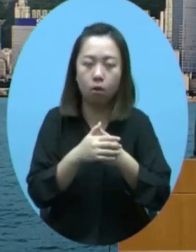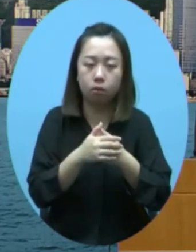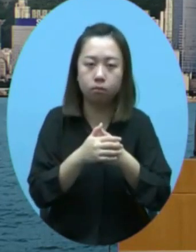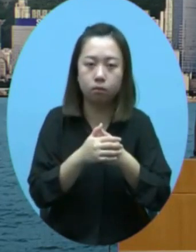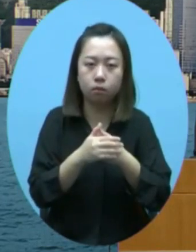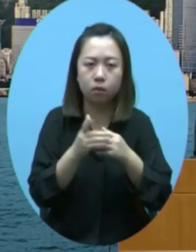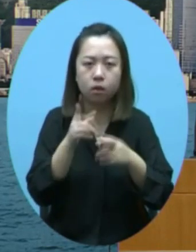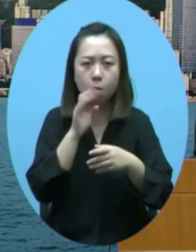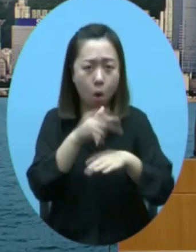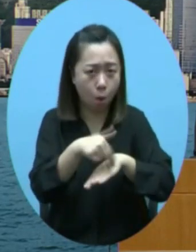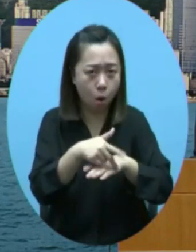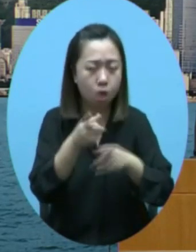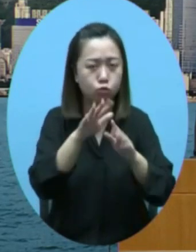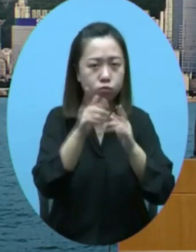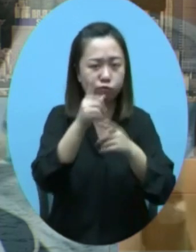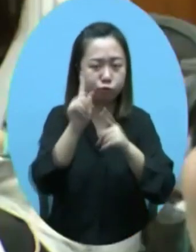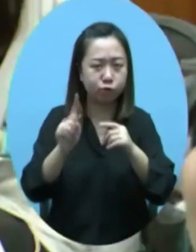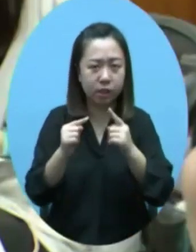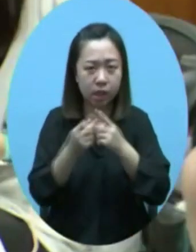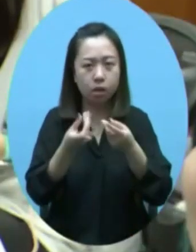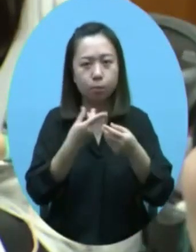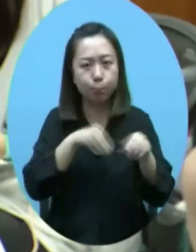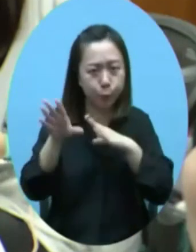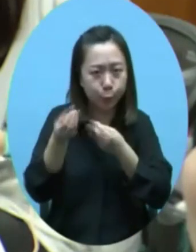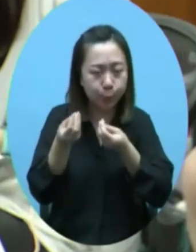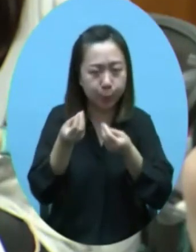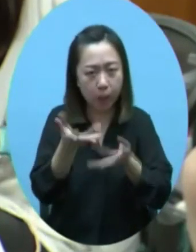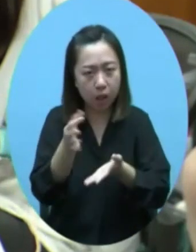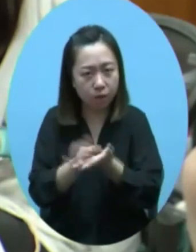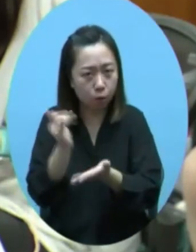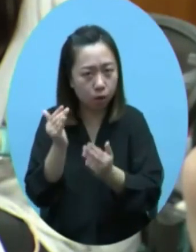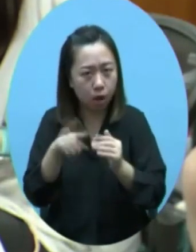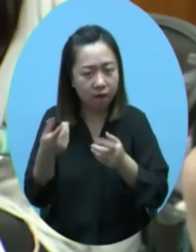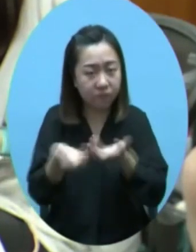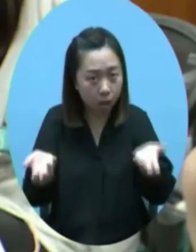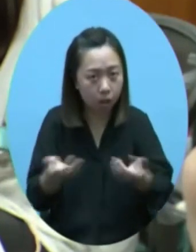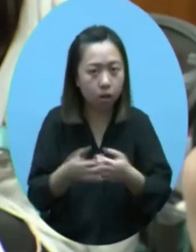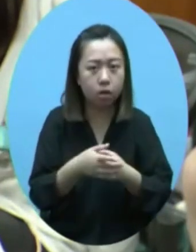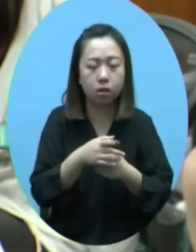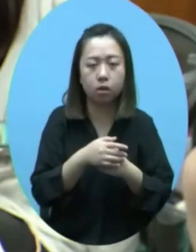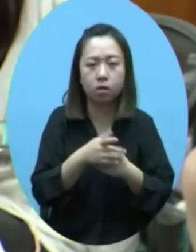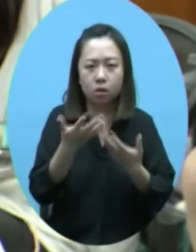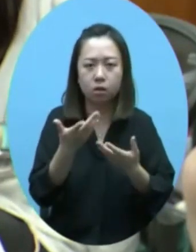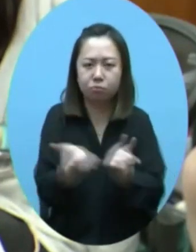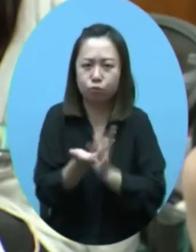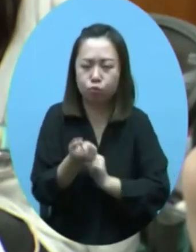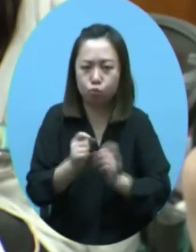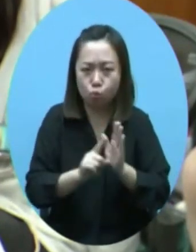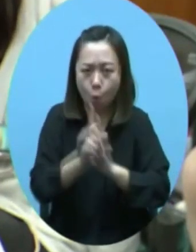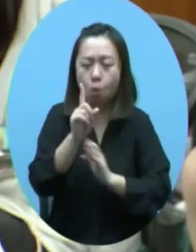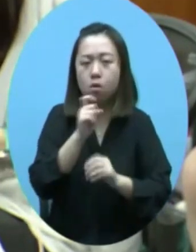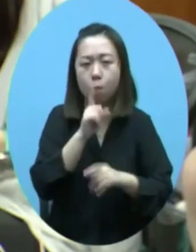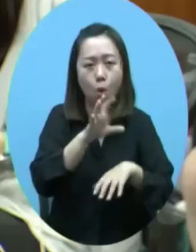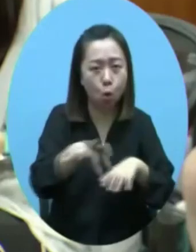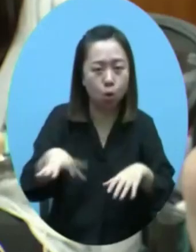building, seeing as there are 11 new cases today? Are you working with the local community or the district councillor to conduct more